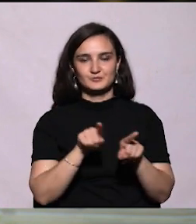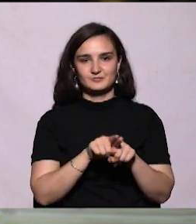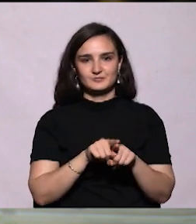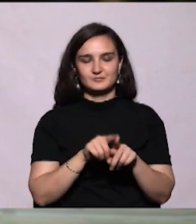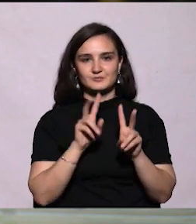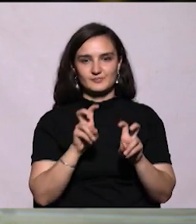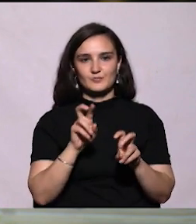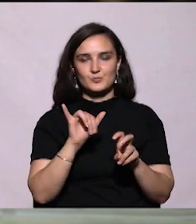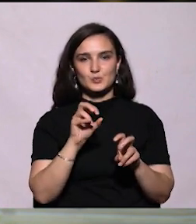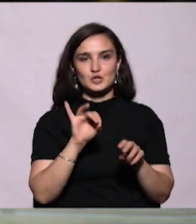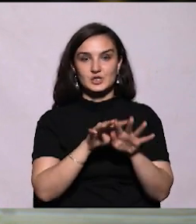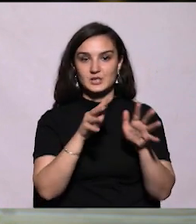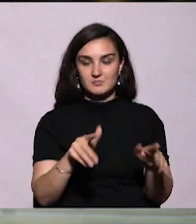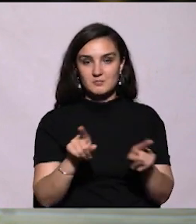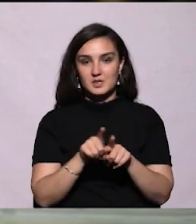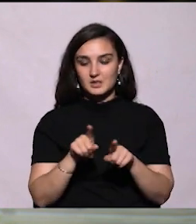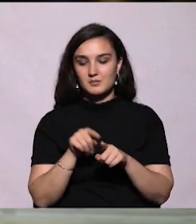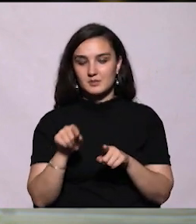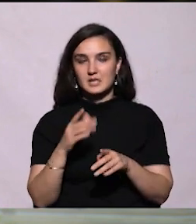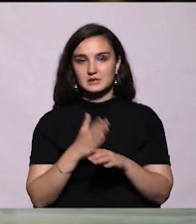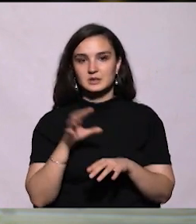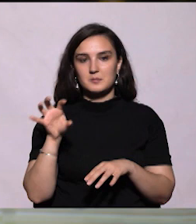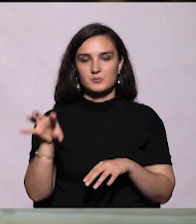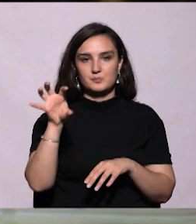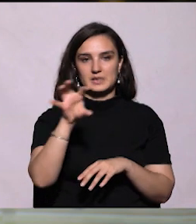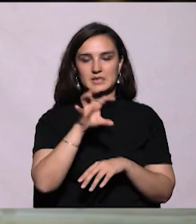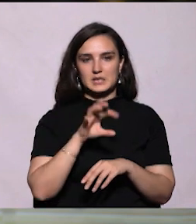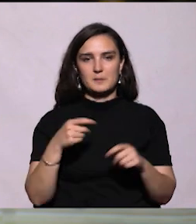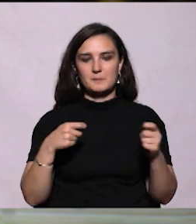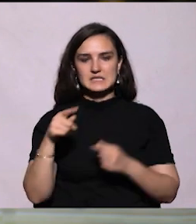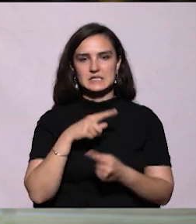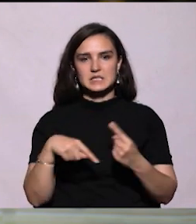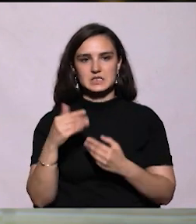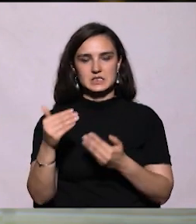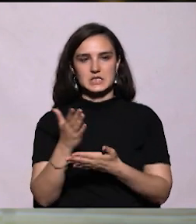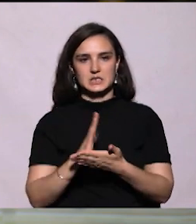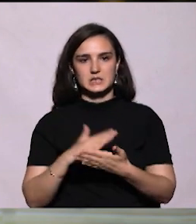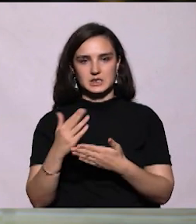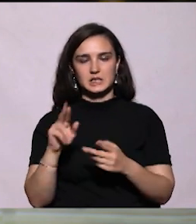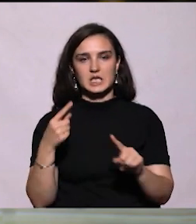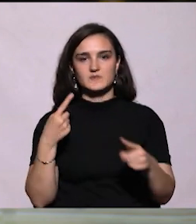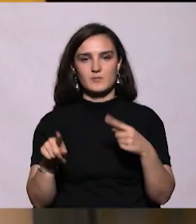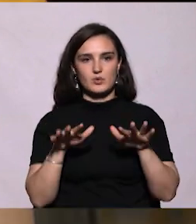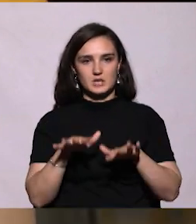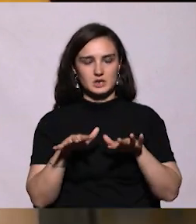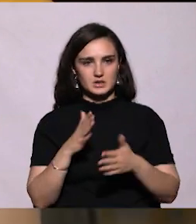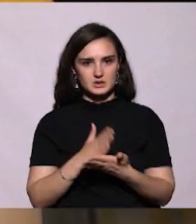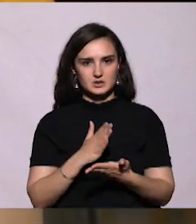to the meaning in business, because a branch is part of a bigger company in a different location.